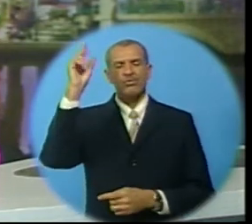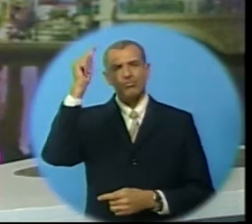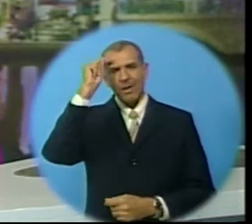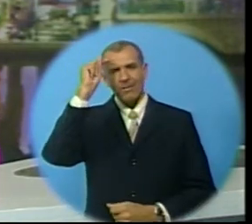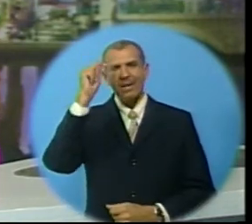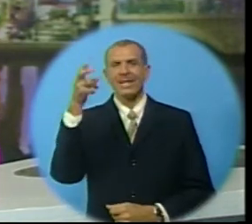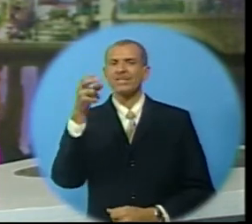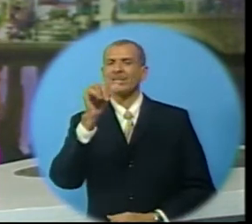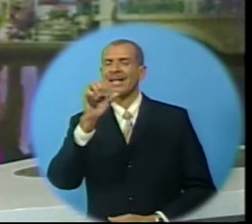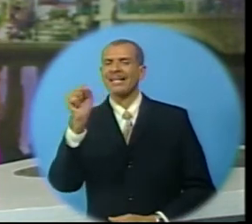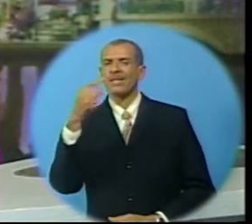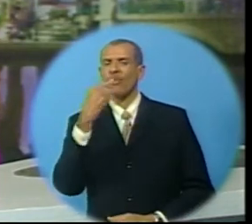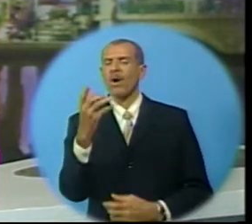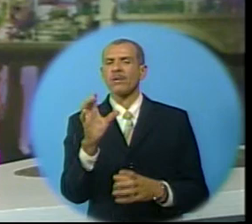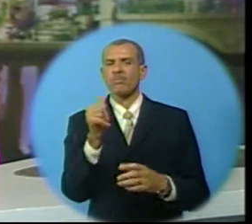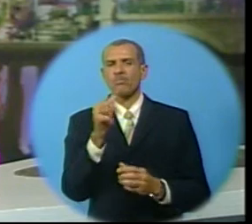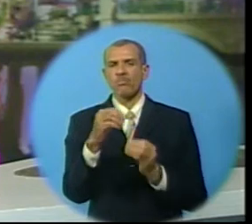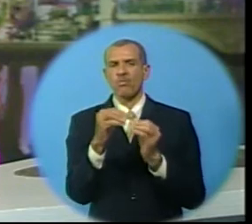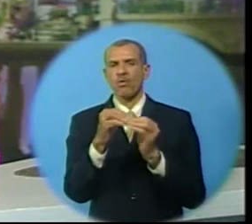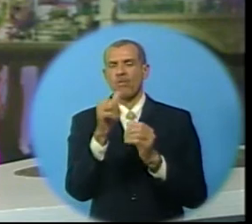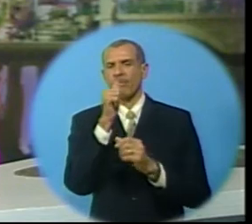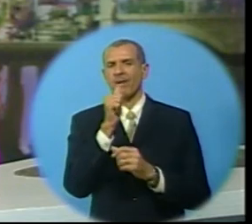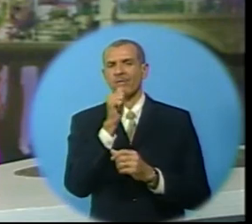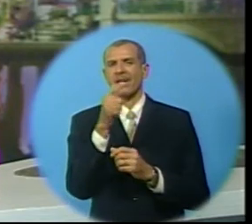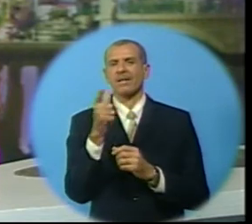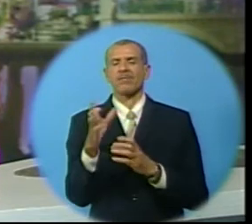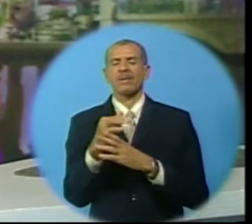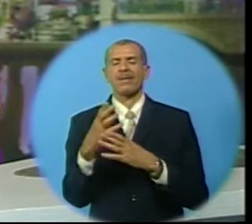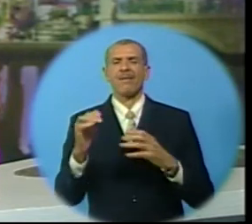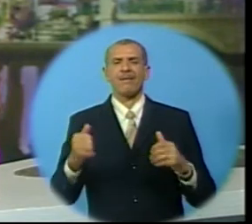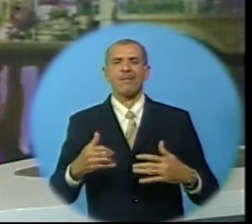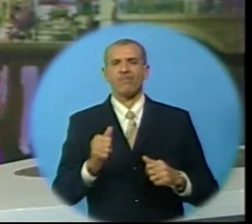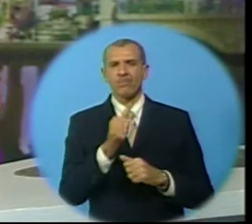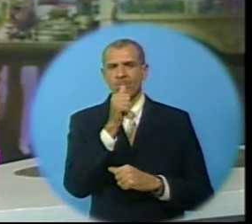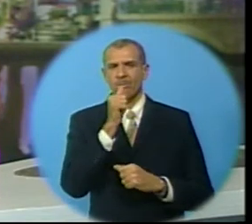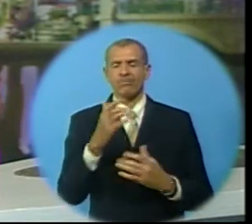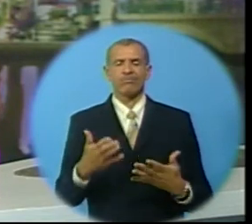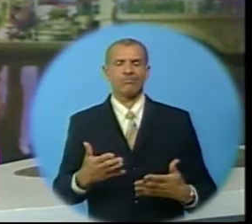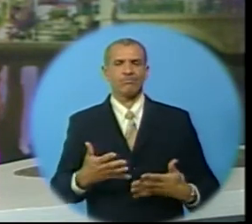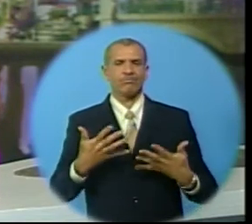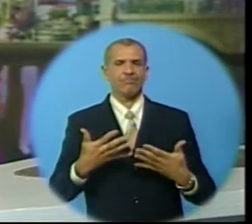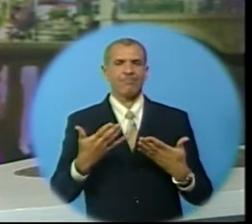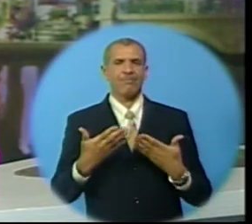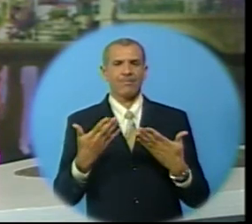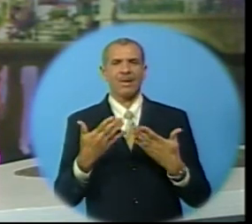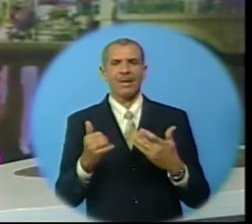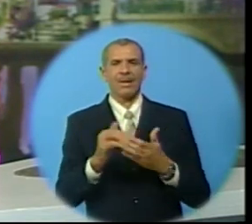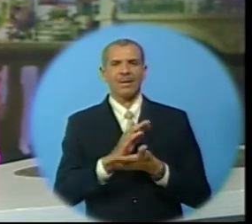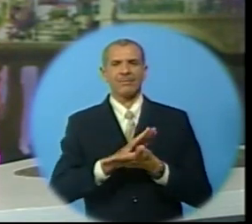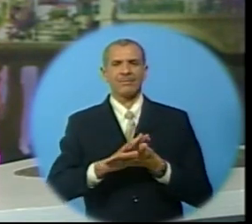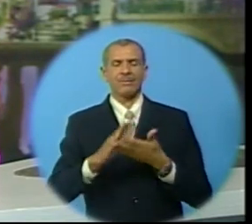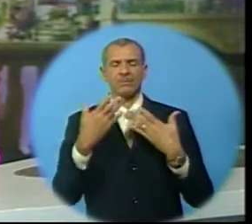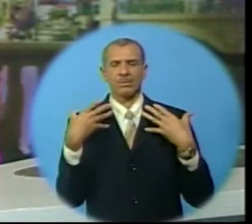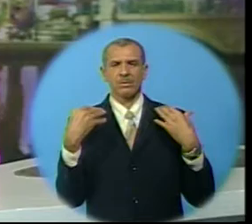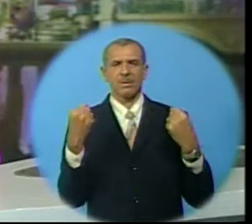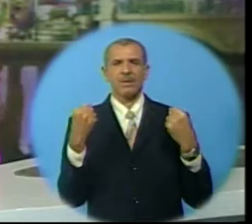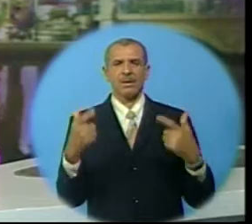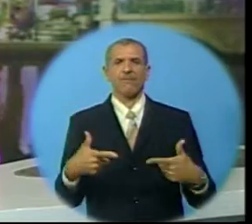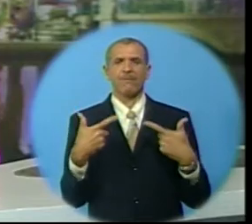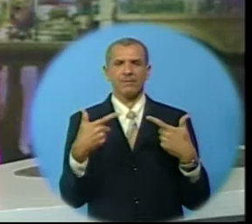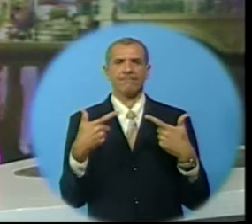wants to see more private sector promotion of healthy living. He says creating health programs in the workforce is a